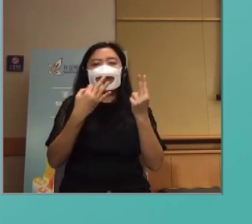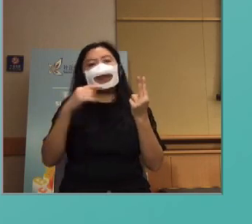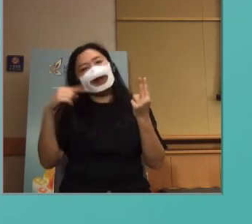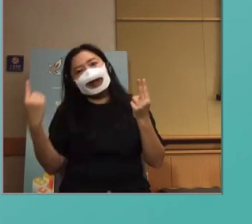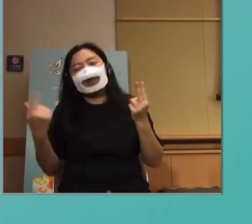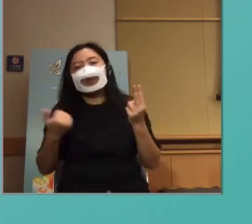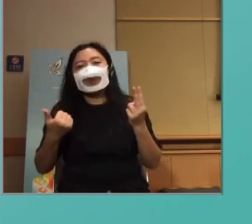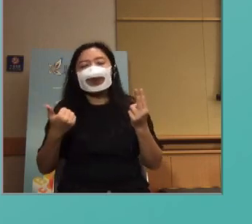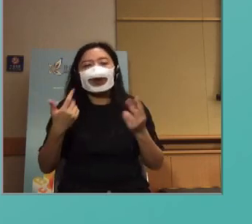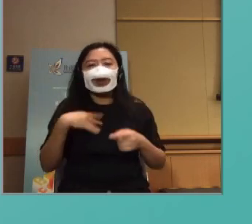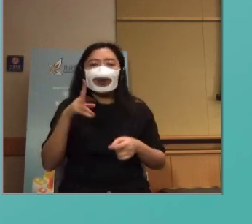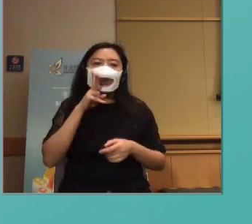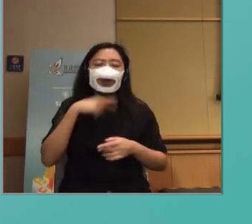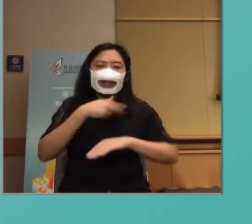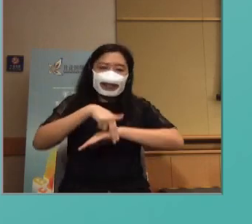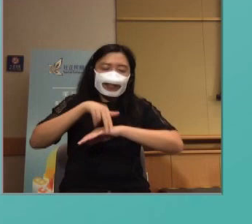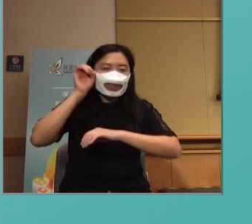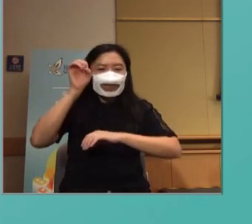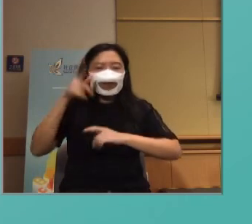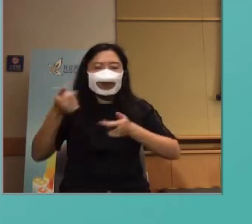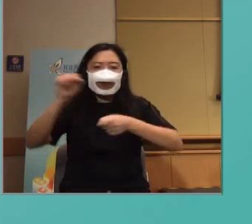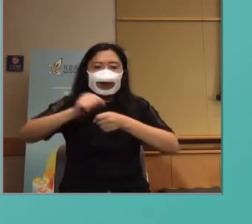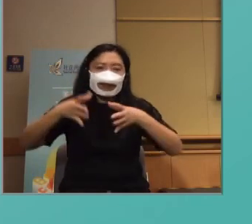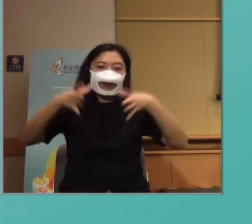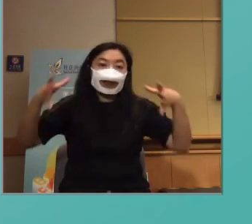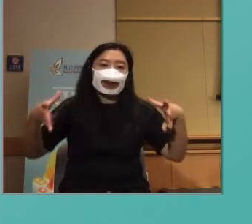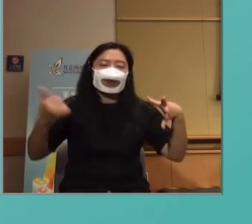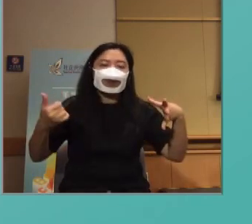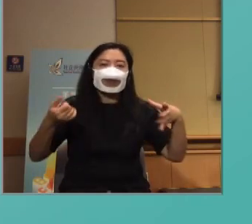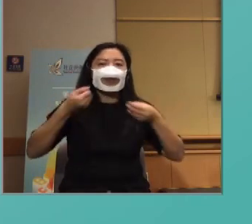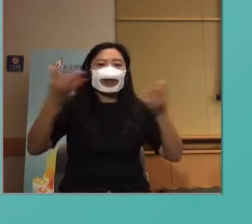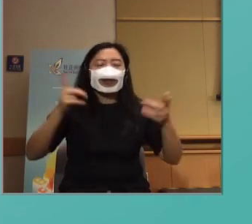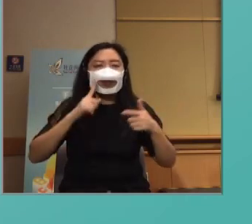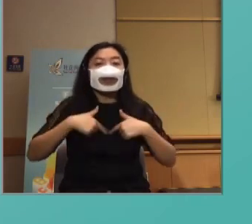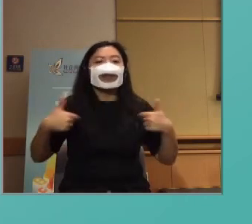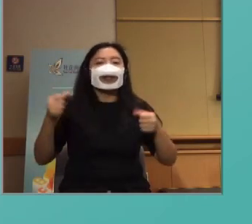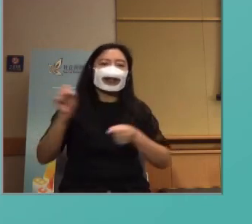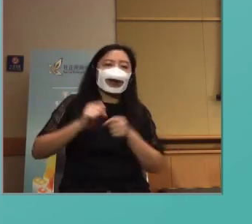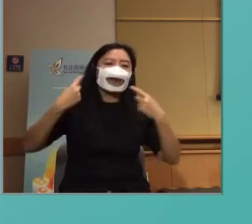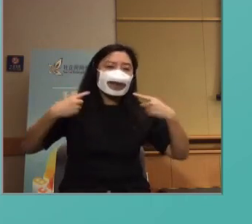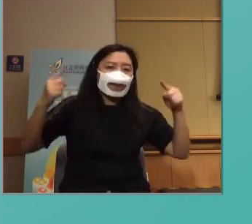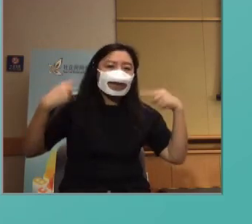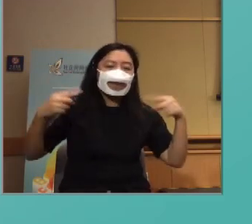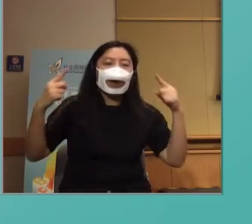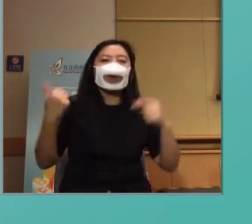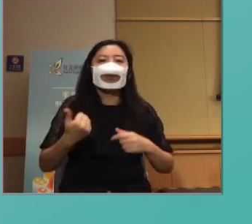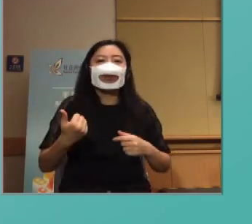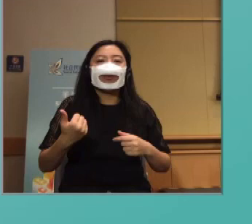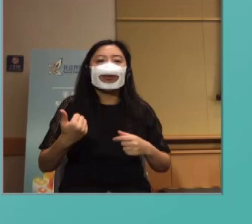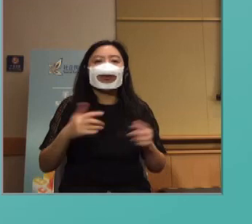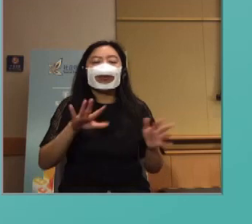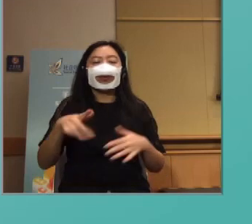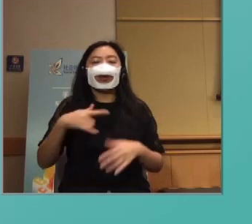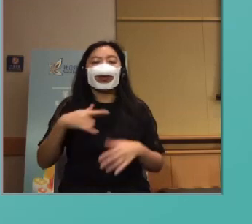can incorporate music and life. Okay, enough about my personal excitement. NFTs are about